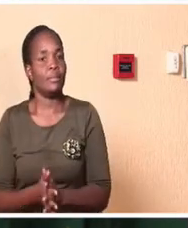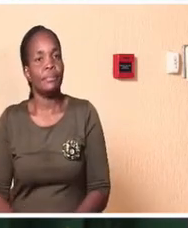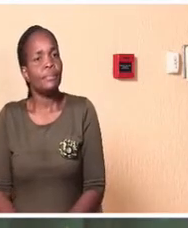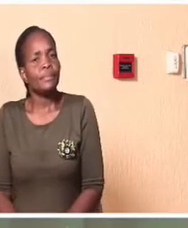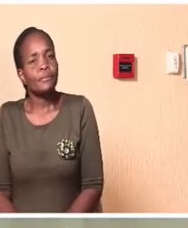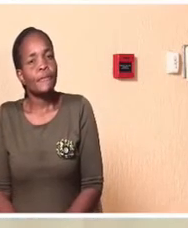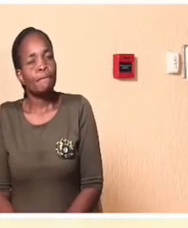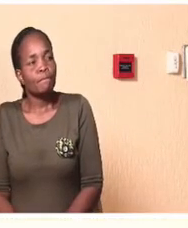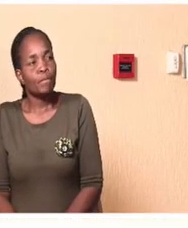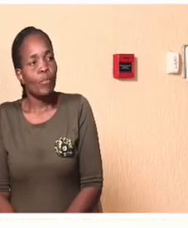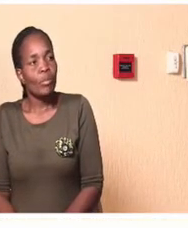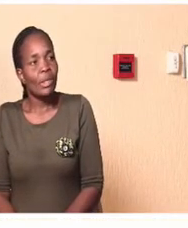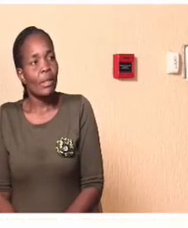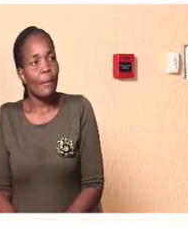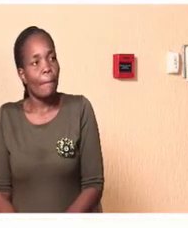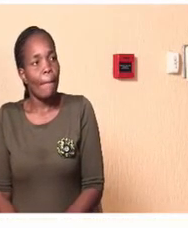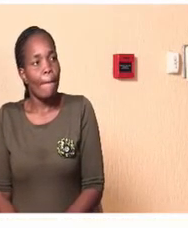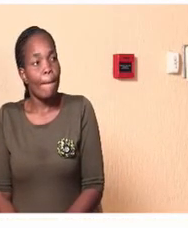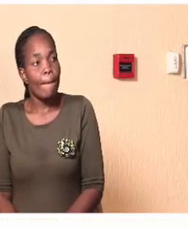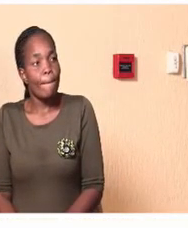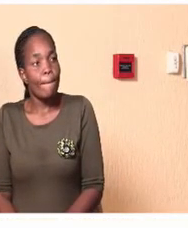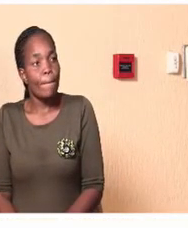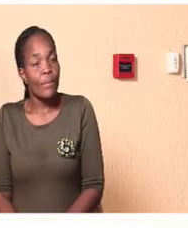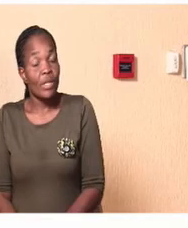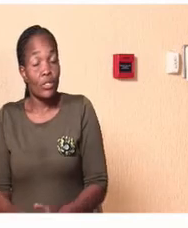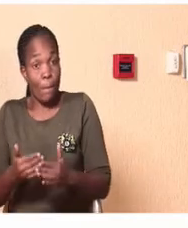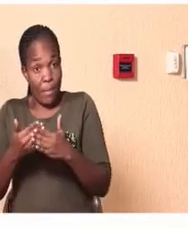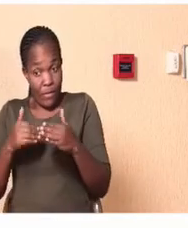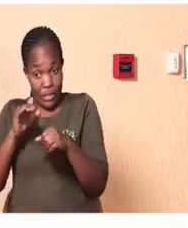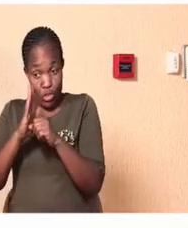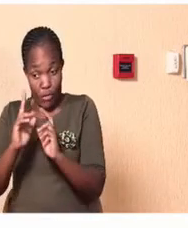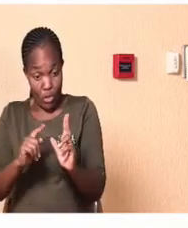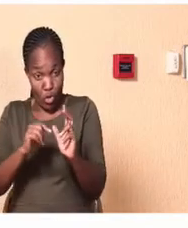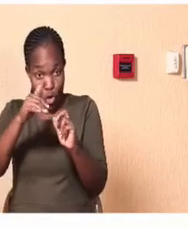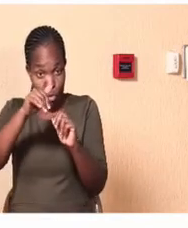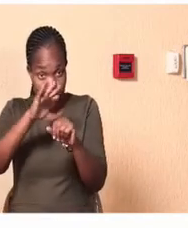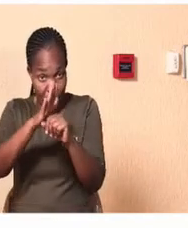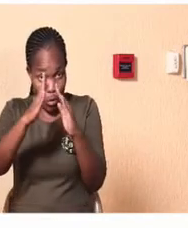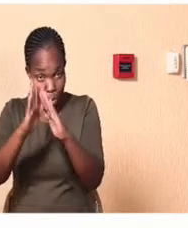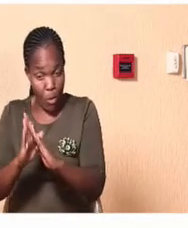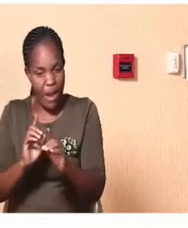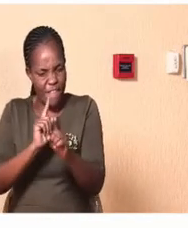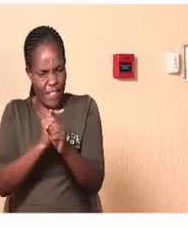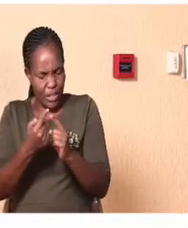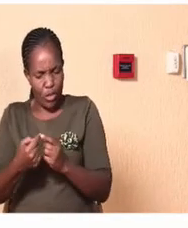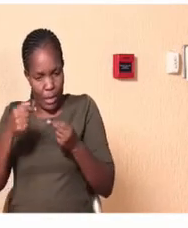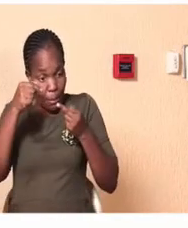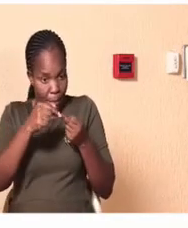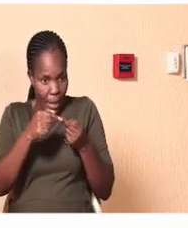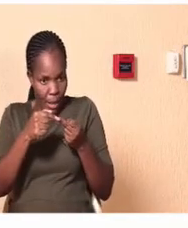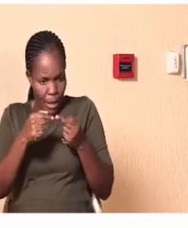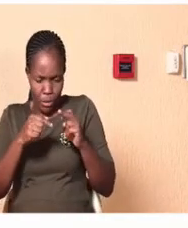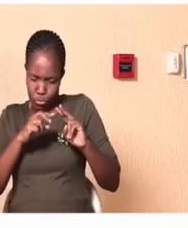So before they were discharged, another test was done. So that's why I'm saying they were retested, because that